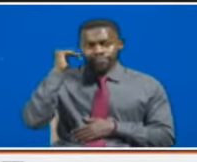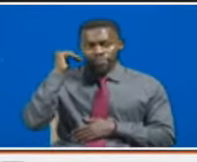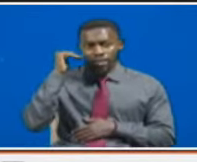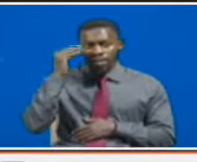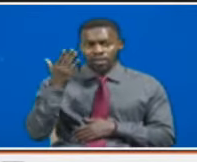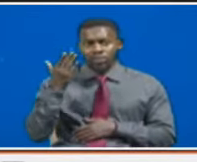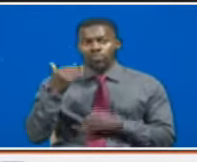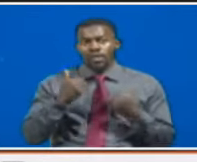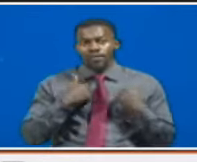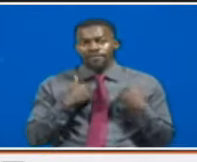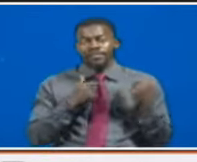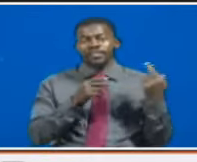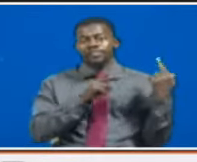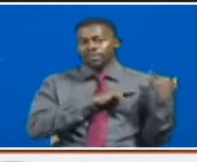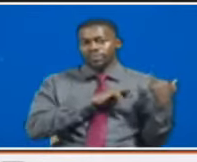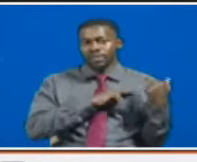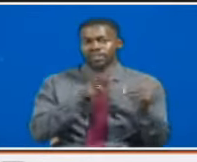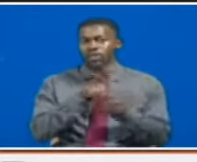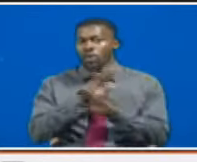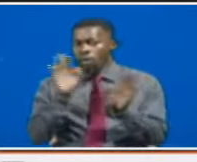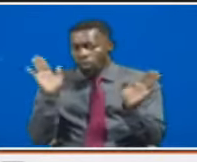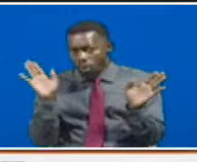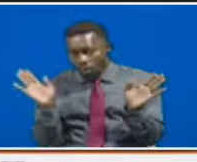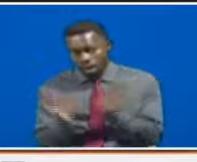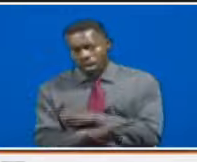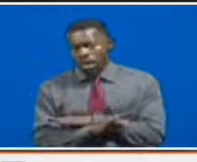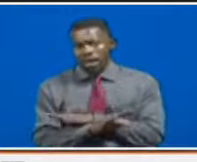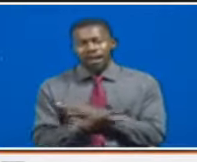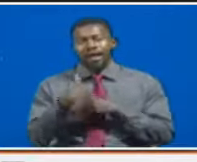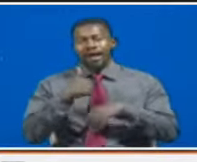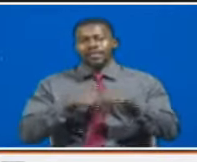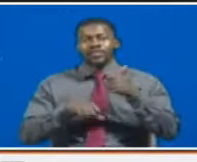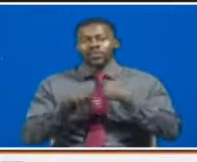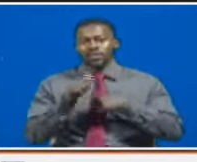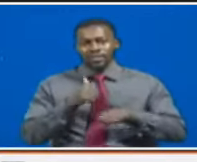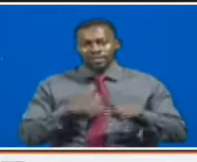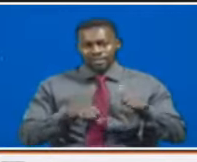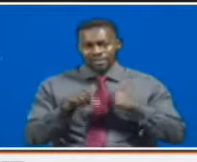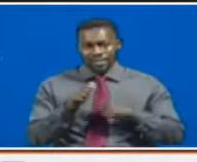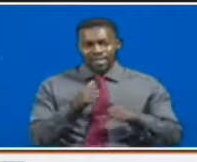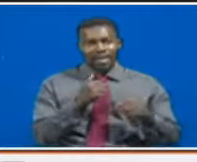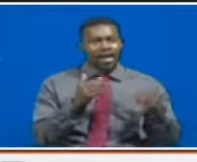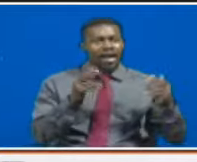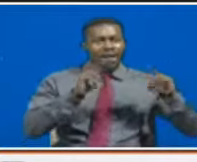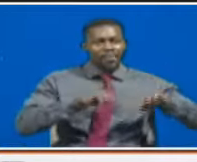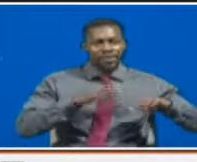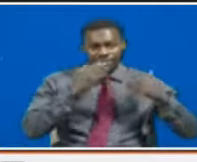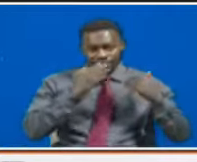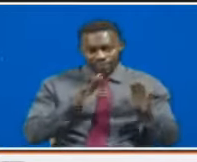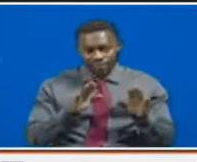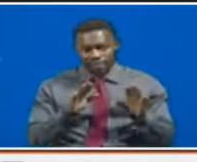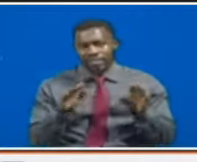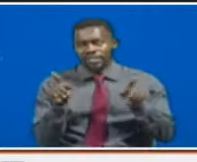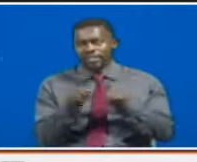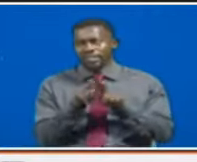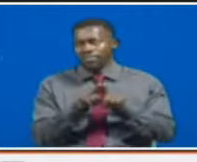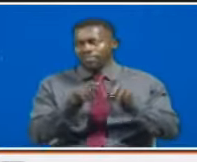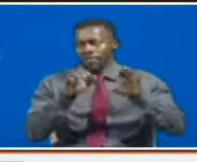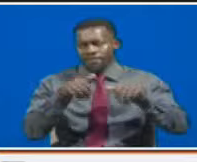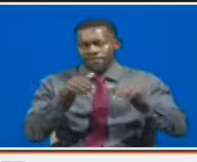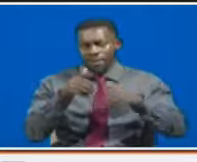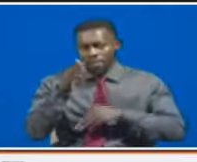there is responsibility in each and every action that was taken, and also the farmers must